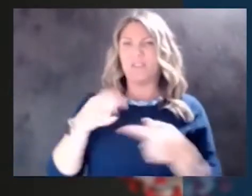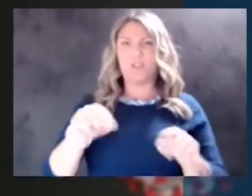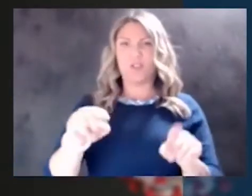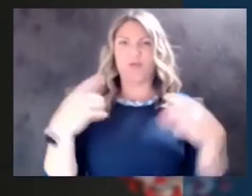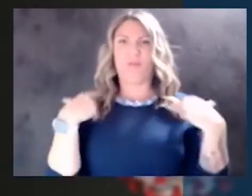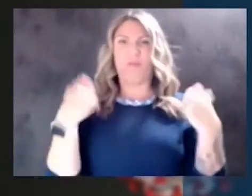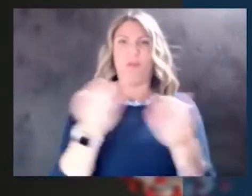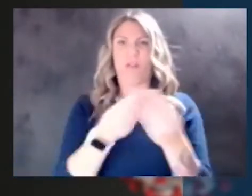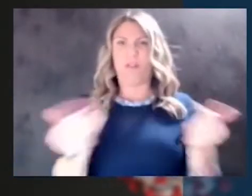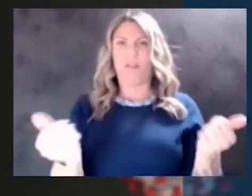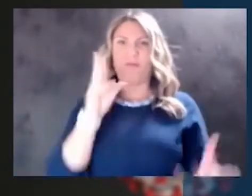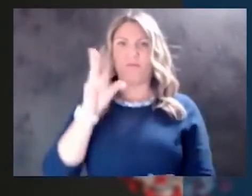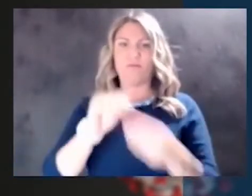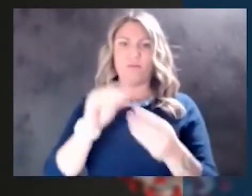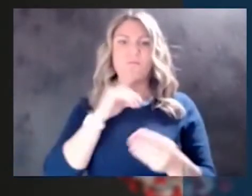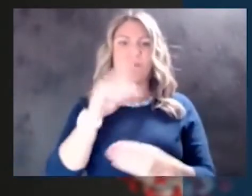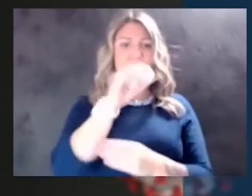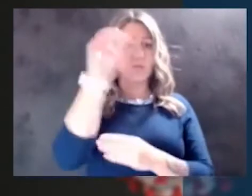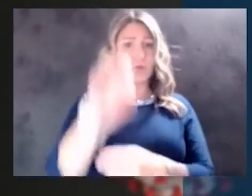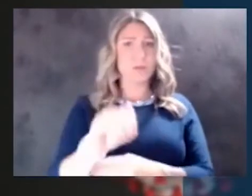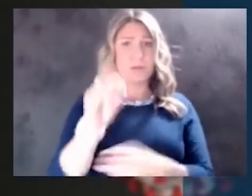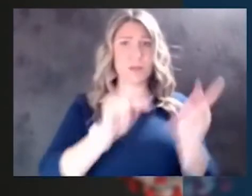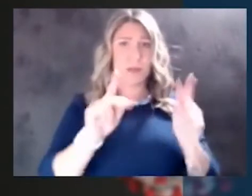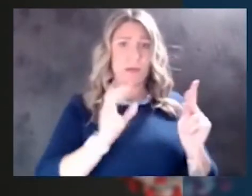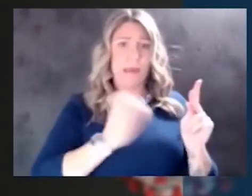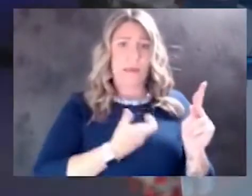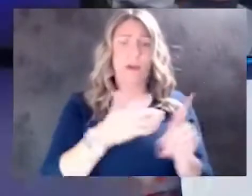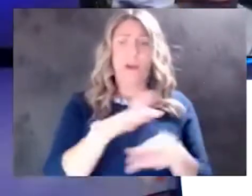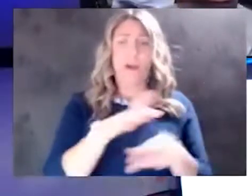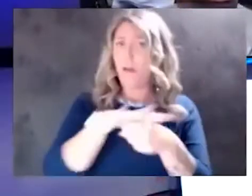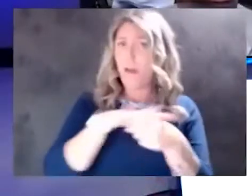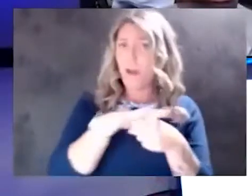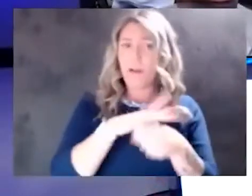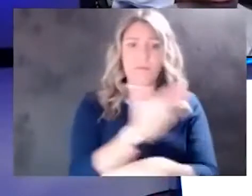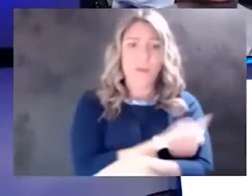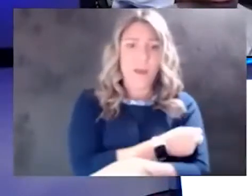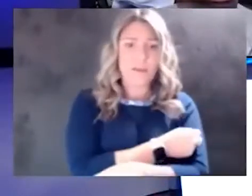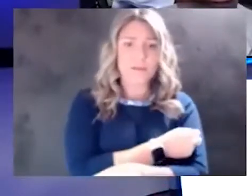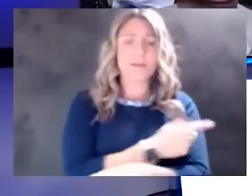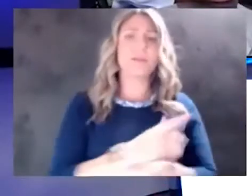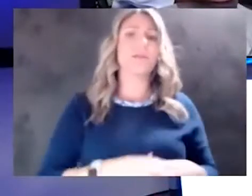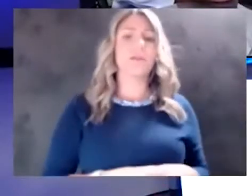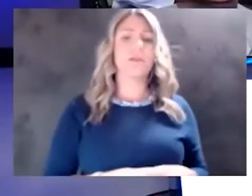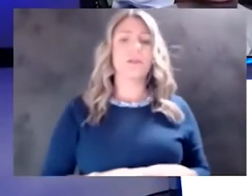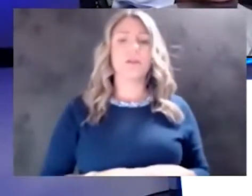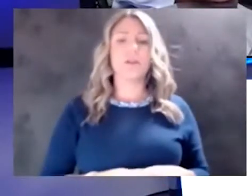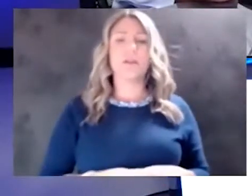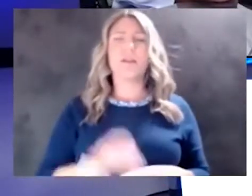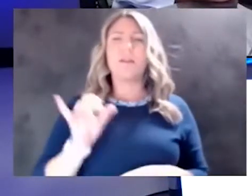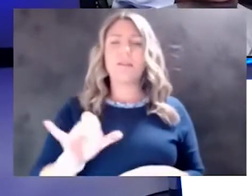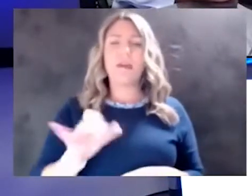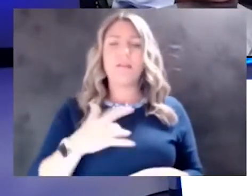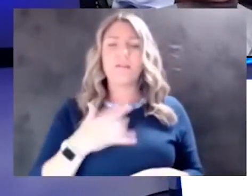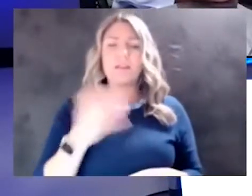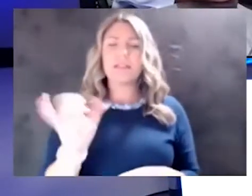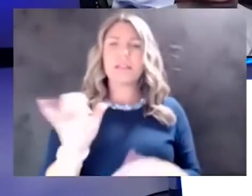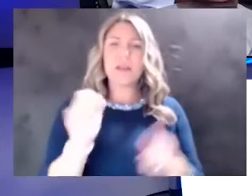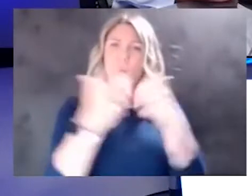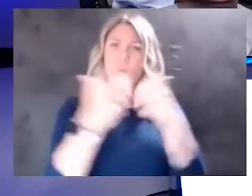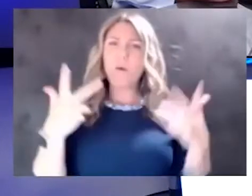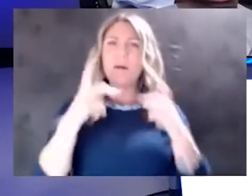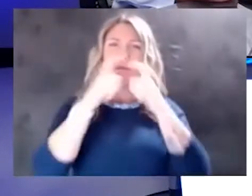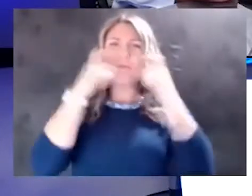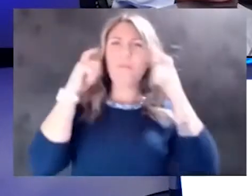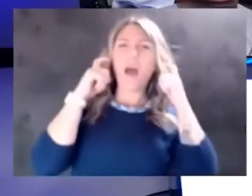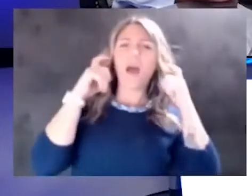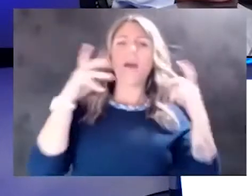of people in our area who have been vaccinated. Yeah. Given that, this feels like without masks, with people baying out in the